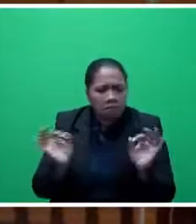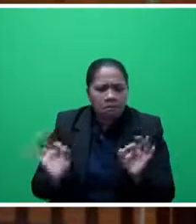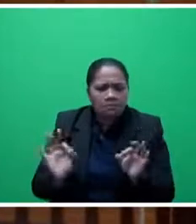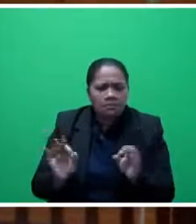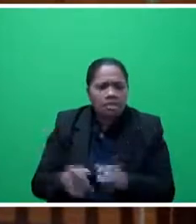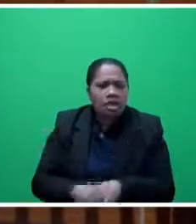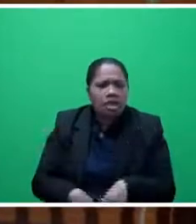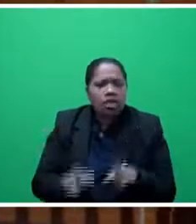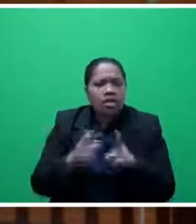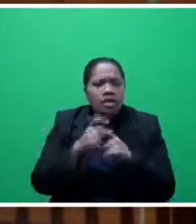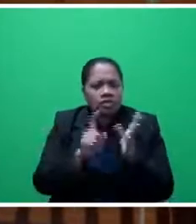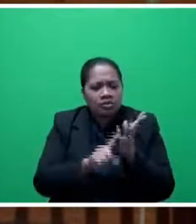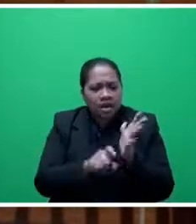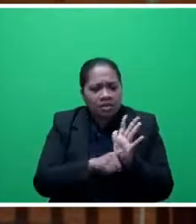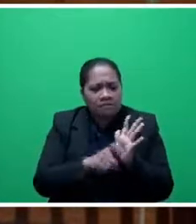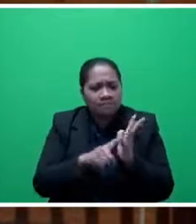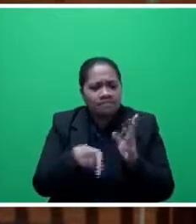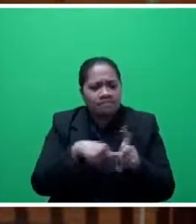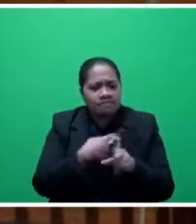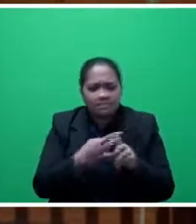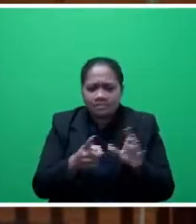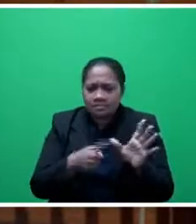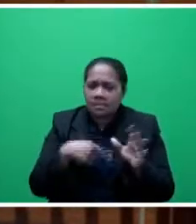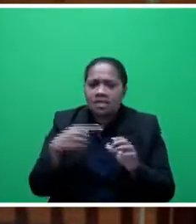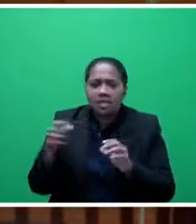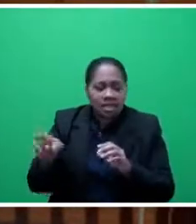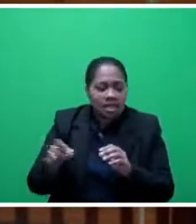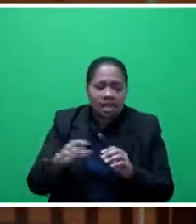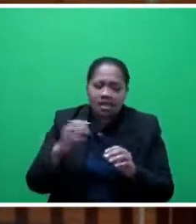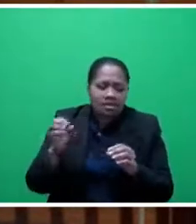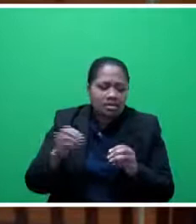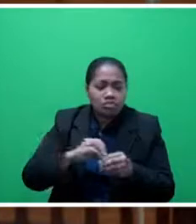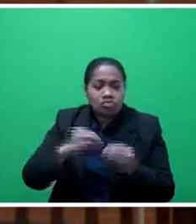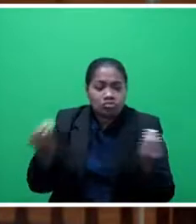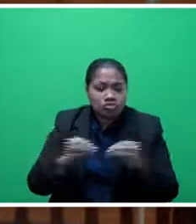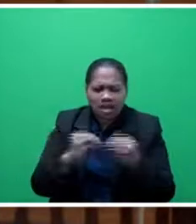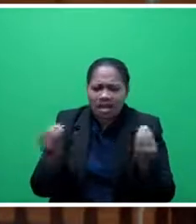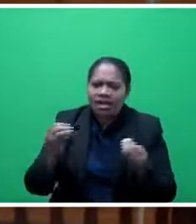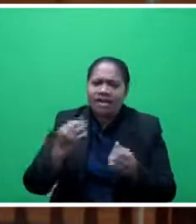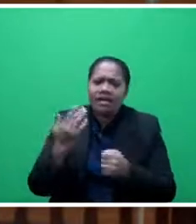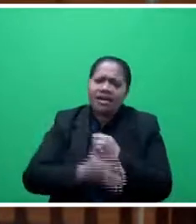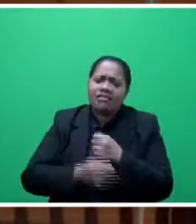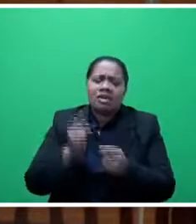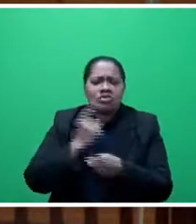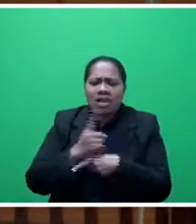Duruka. He did not talk about breadfruit. All these things.